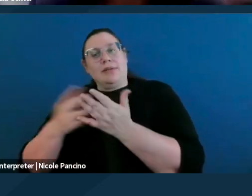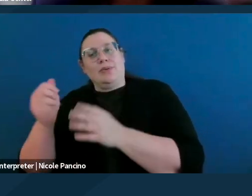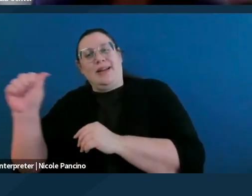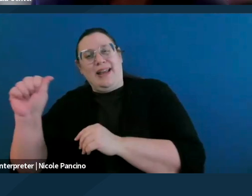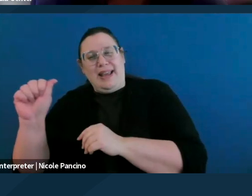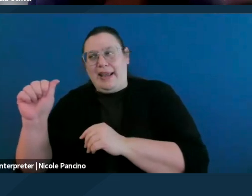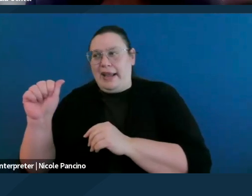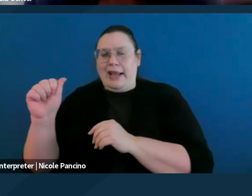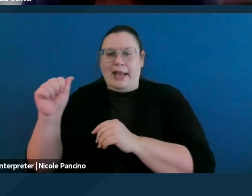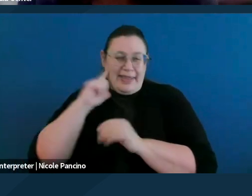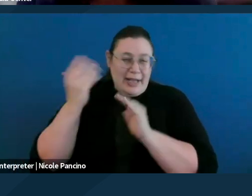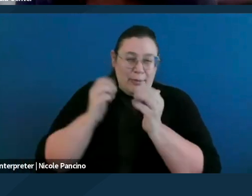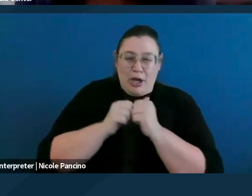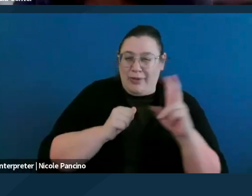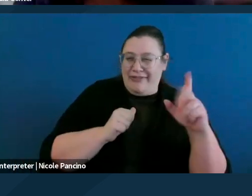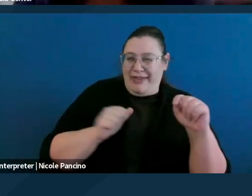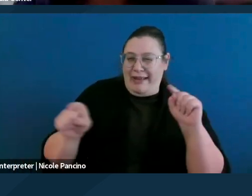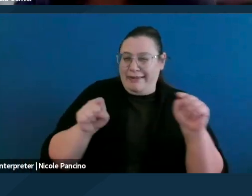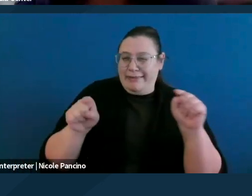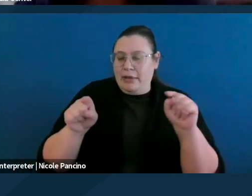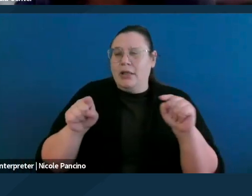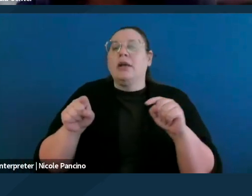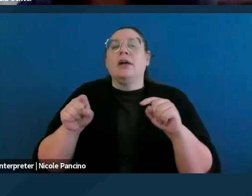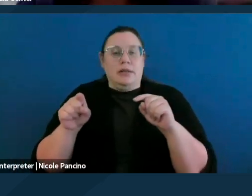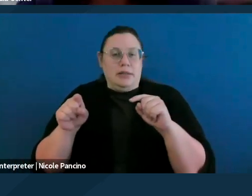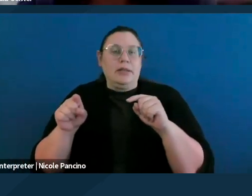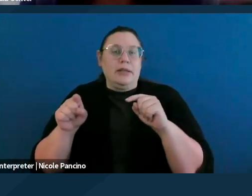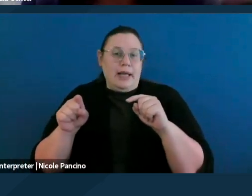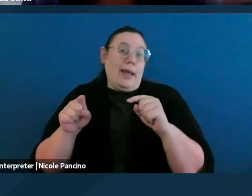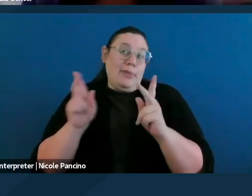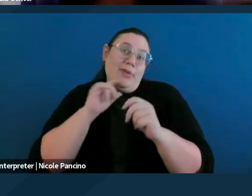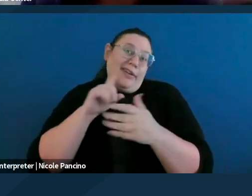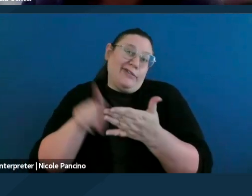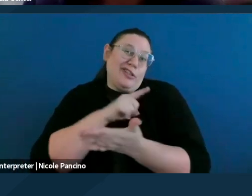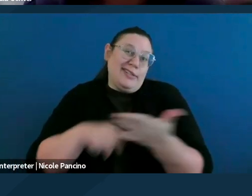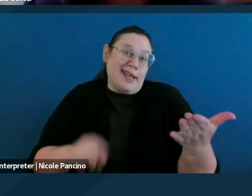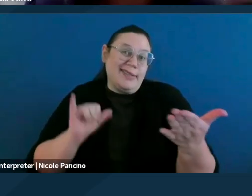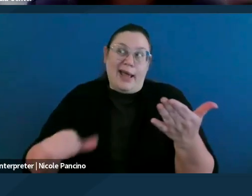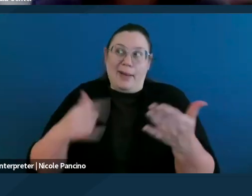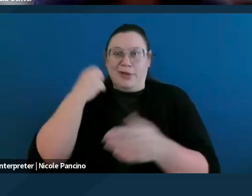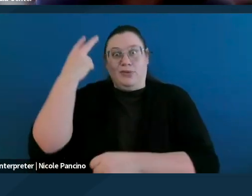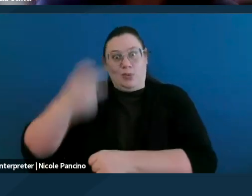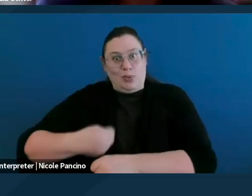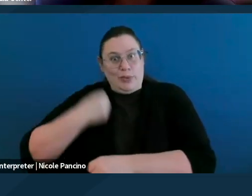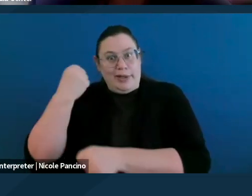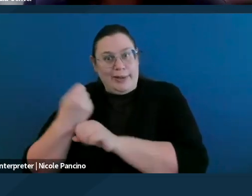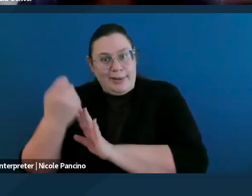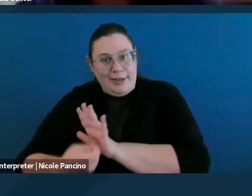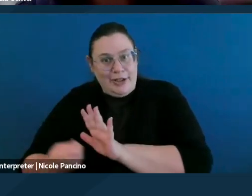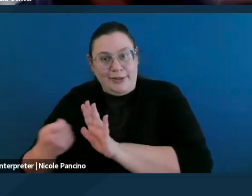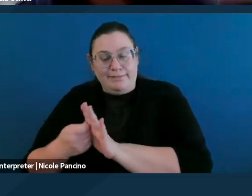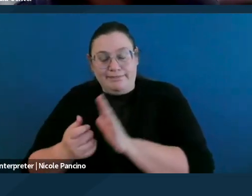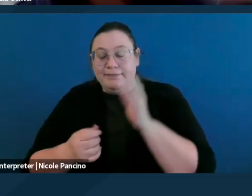means compared to the veterans pathway, and has been subject to criticism because of the 2-year period.